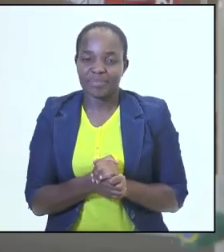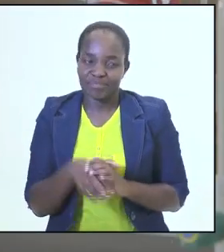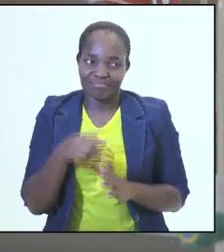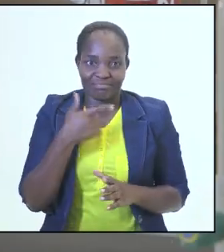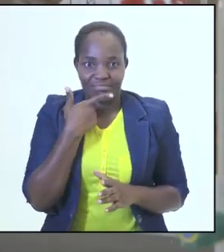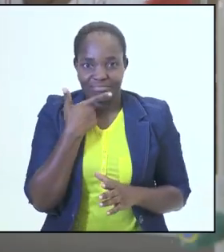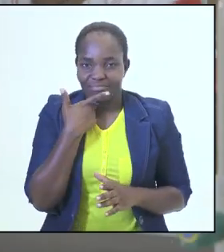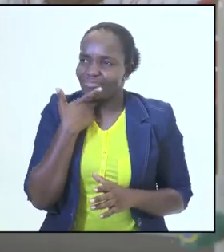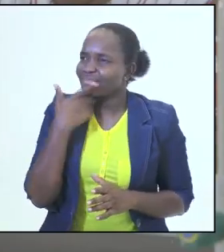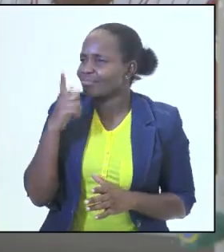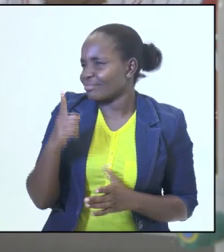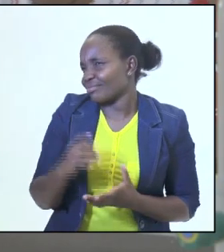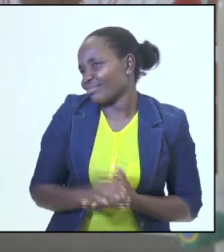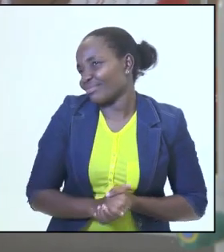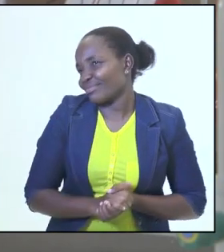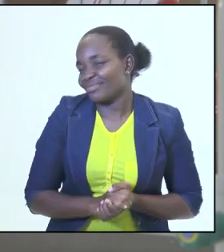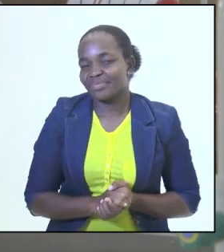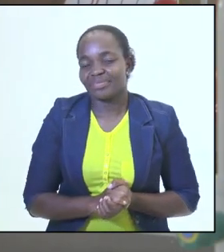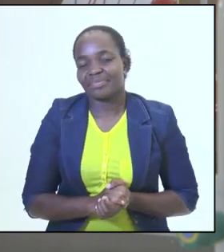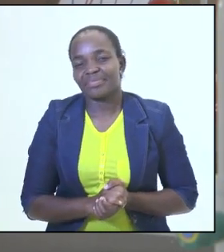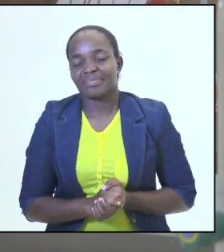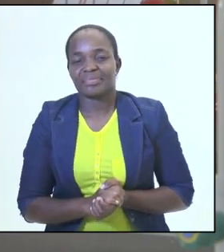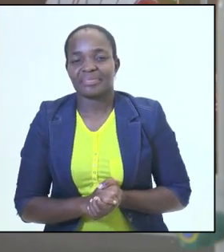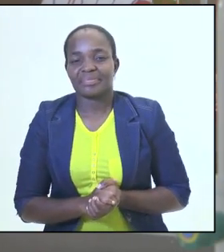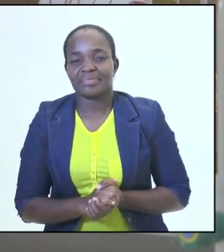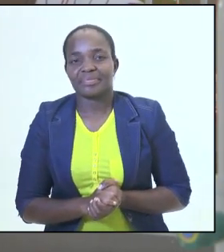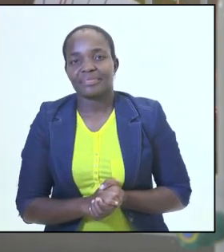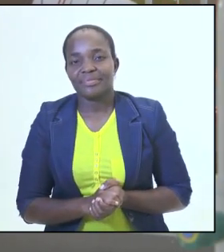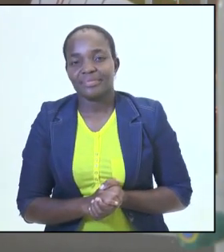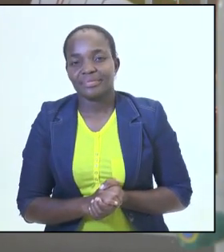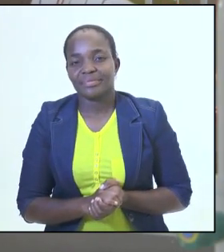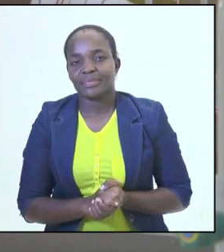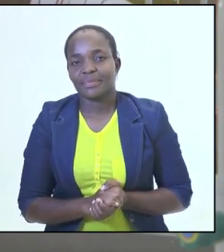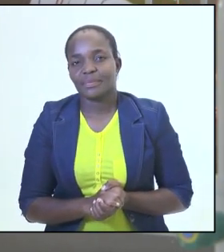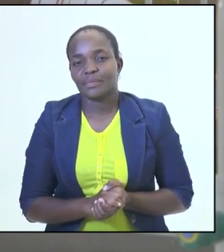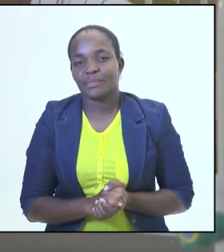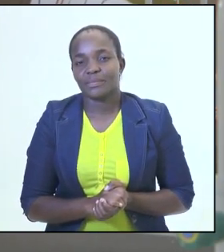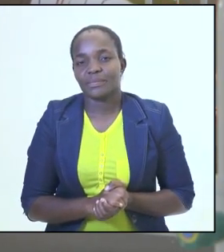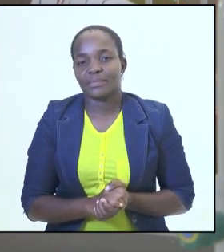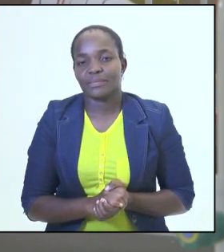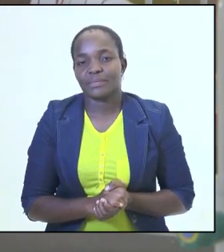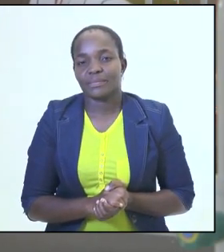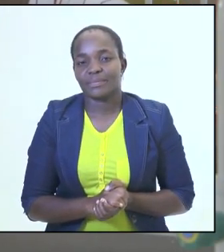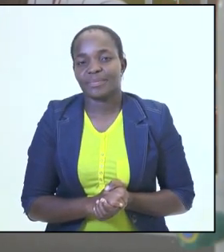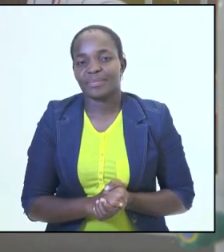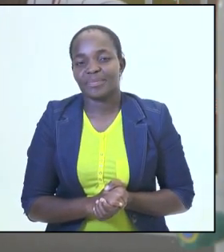Thank you, Miss V. Do not let anyone have